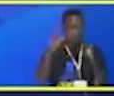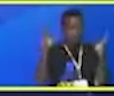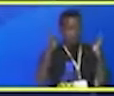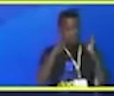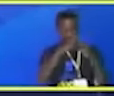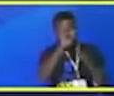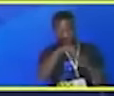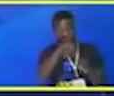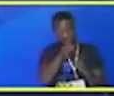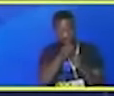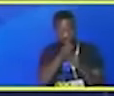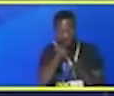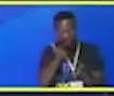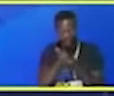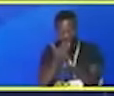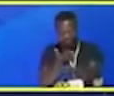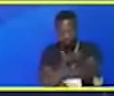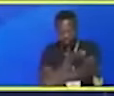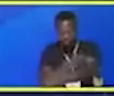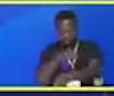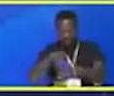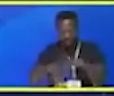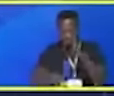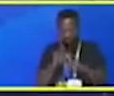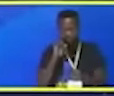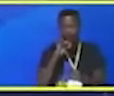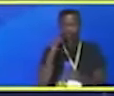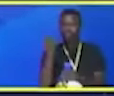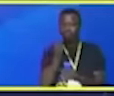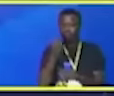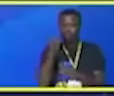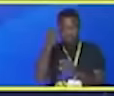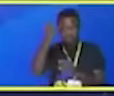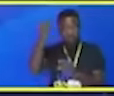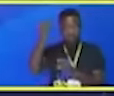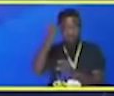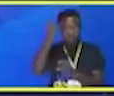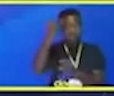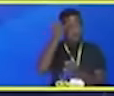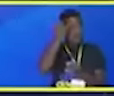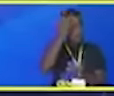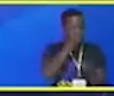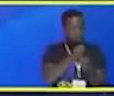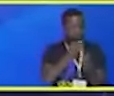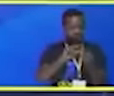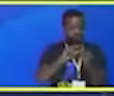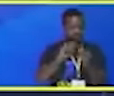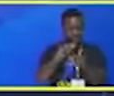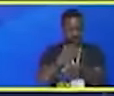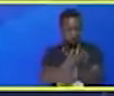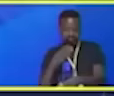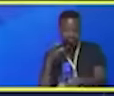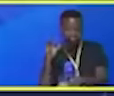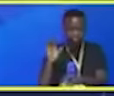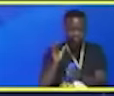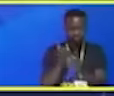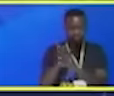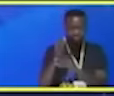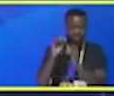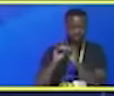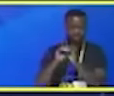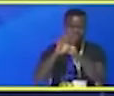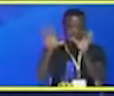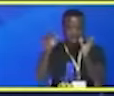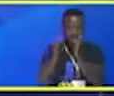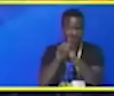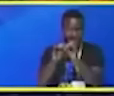to upgrade us in the spirit, not just to give us ideas, but to empower us by light. And may that light reach